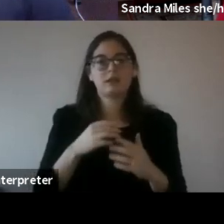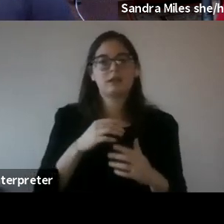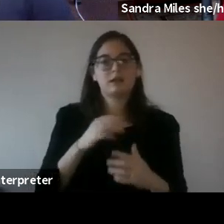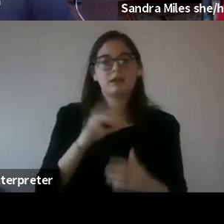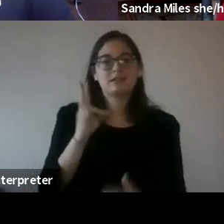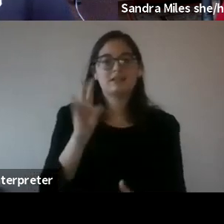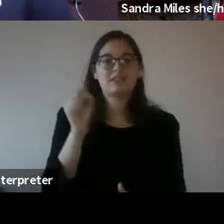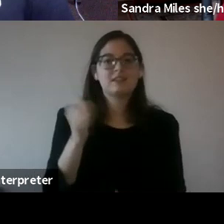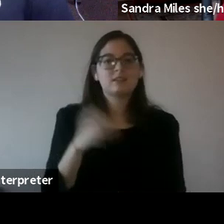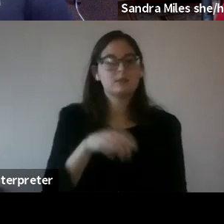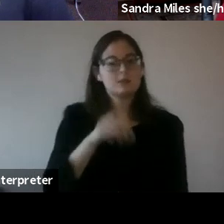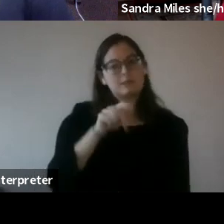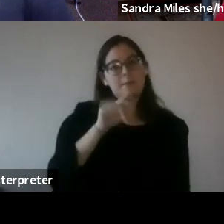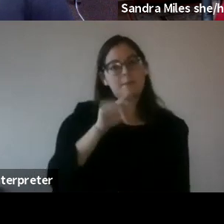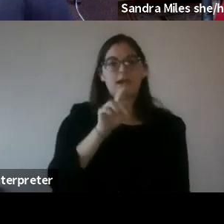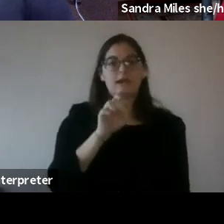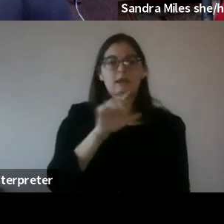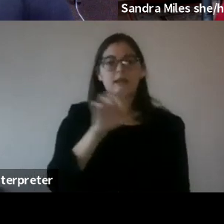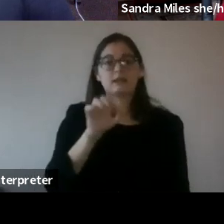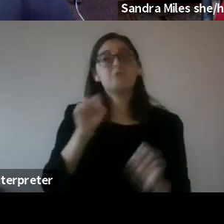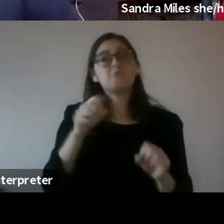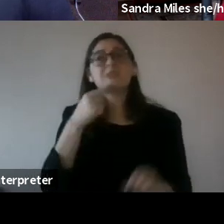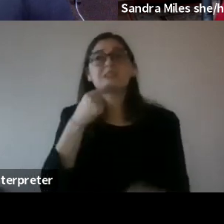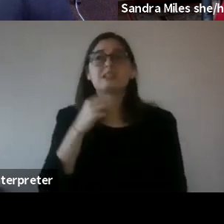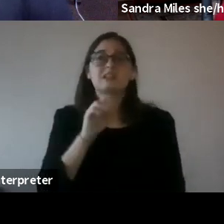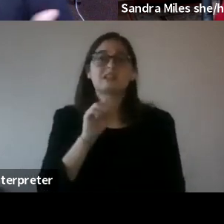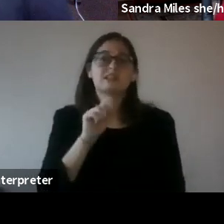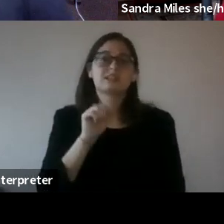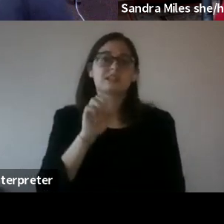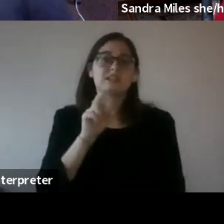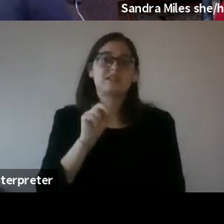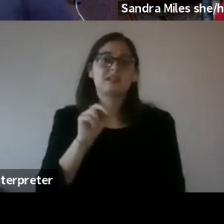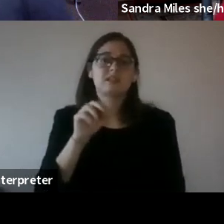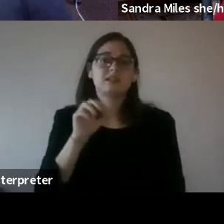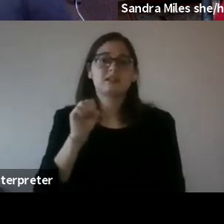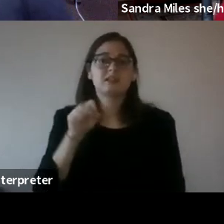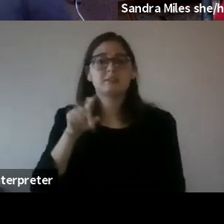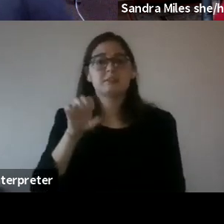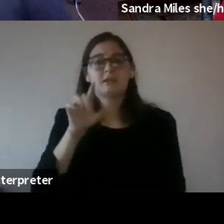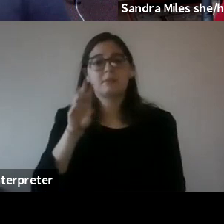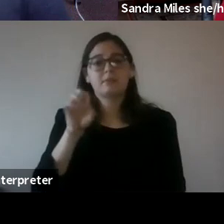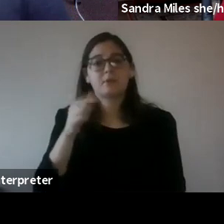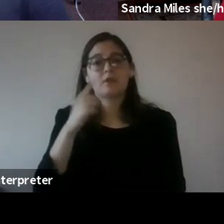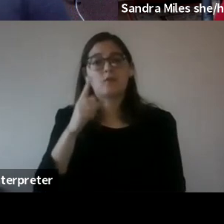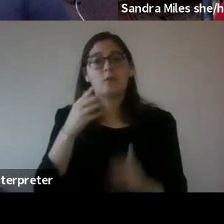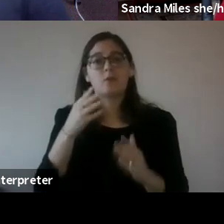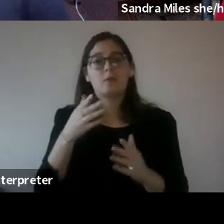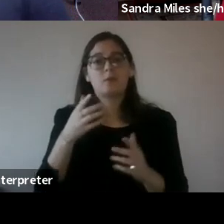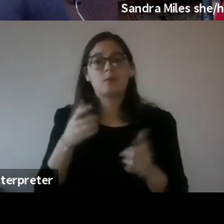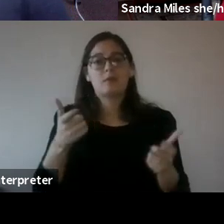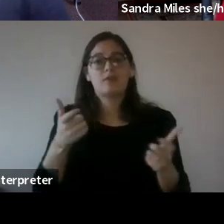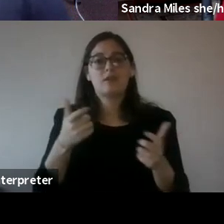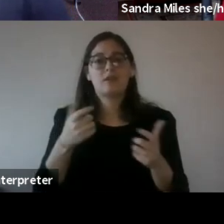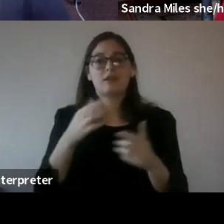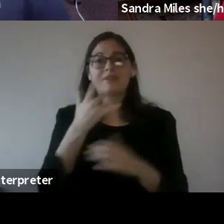and even, I guess you could say, Steven Spielberg for giving The Color Purple a platform of that